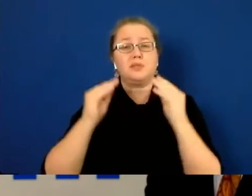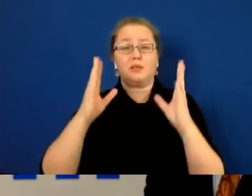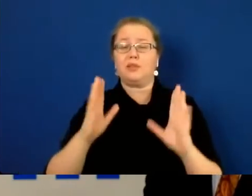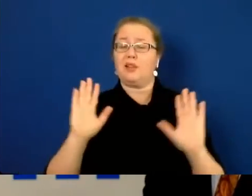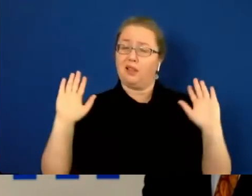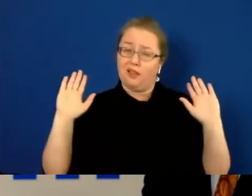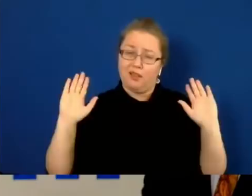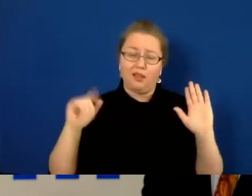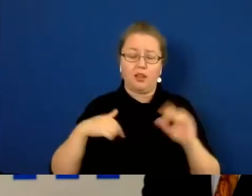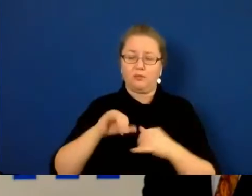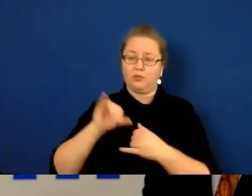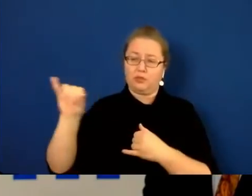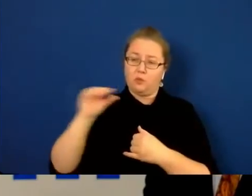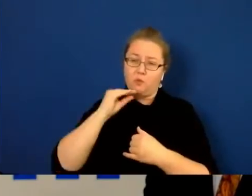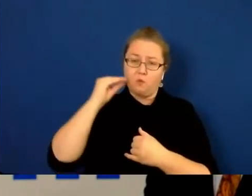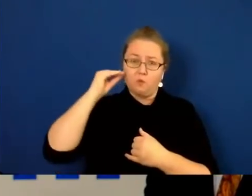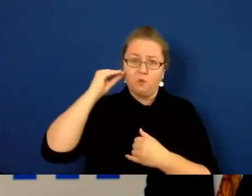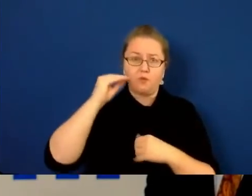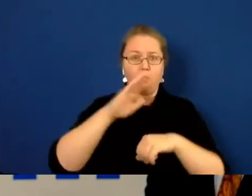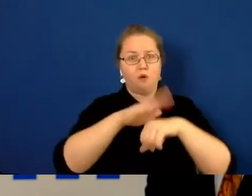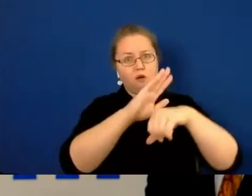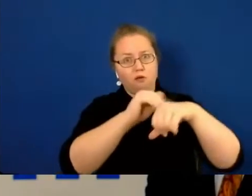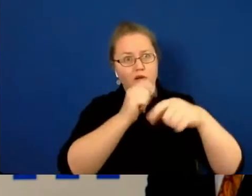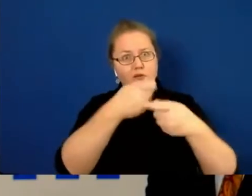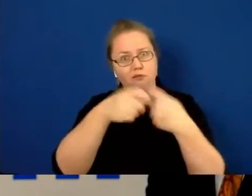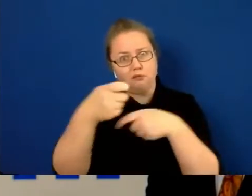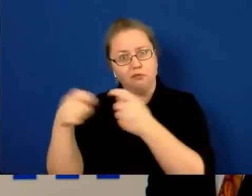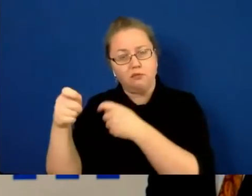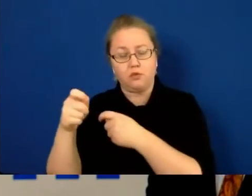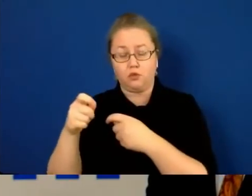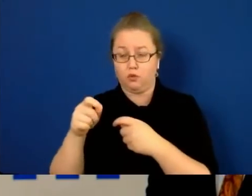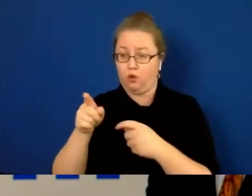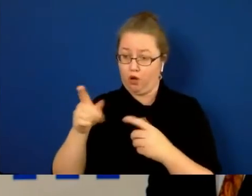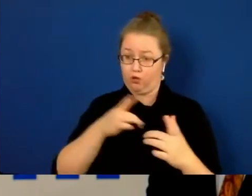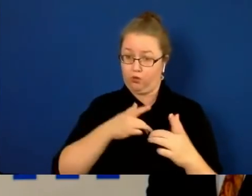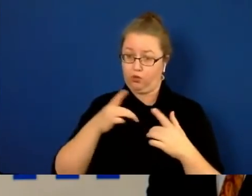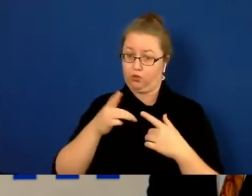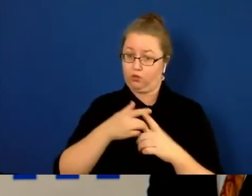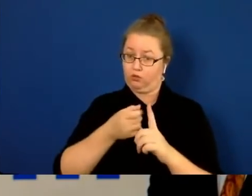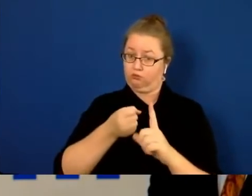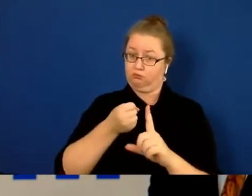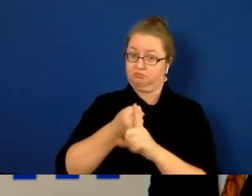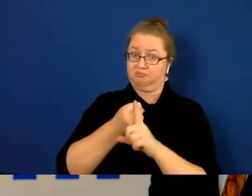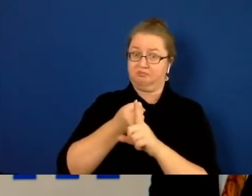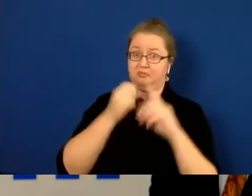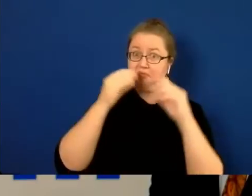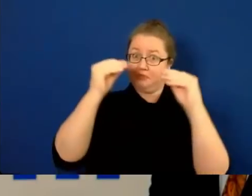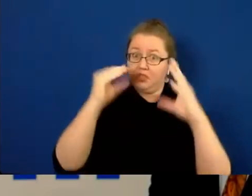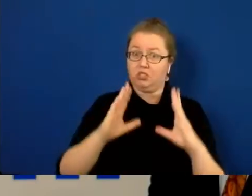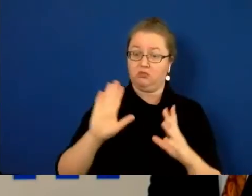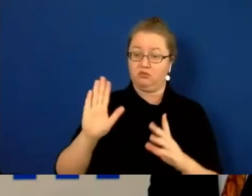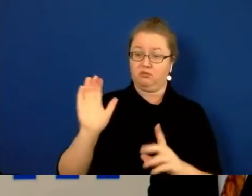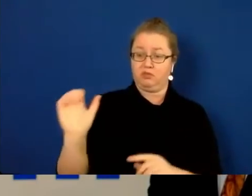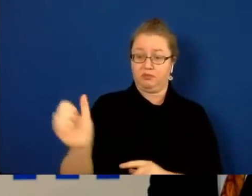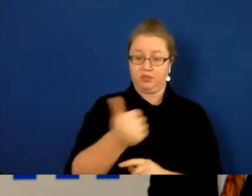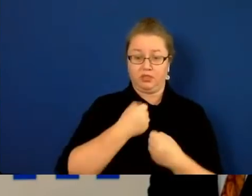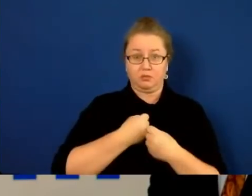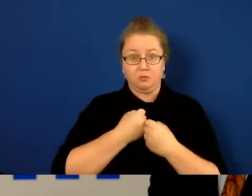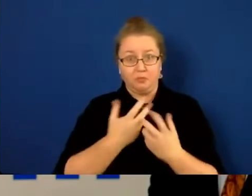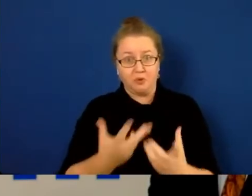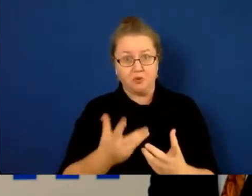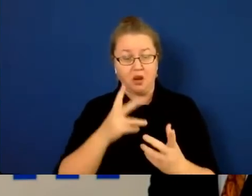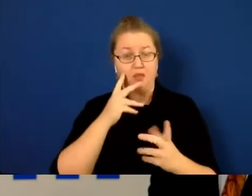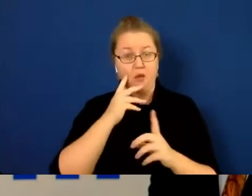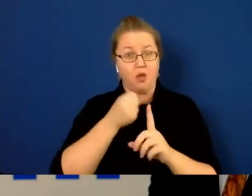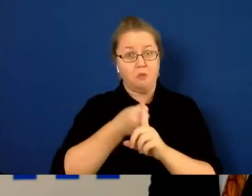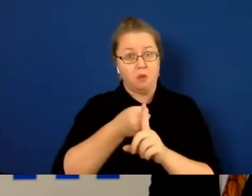I was just wondering about burnout. I know you mentioned we're now increasing the number of contact tracers that are being hired, no doubt